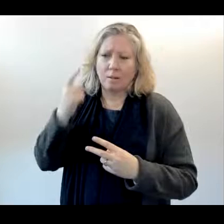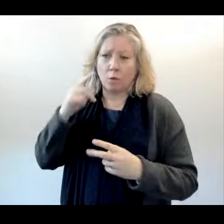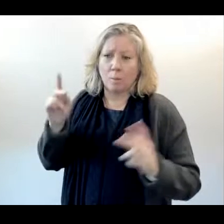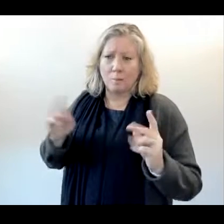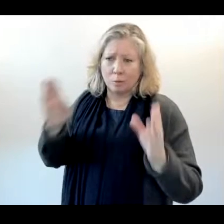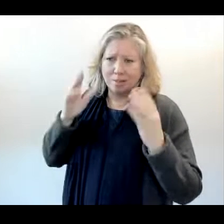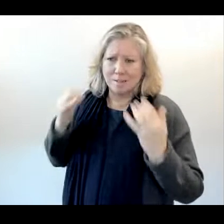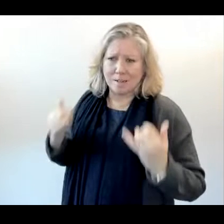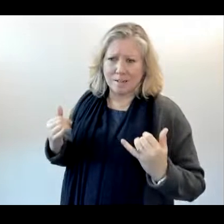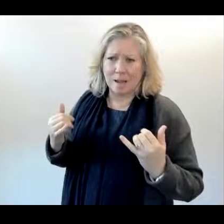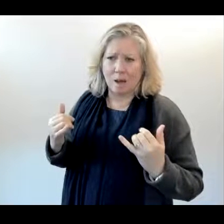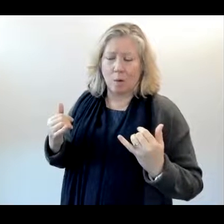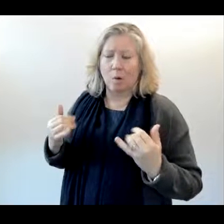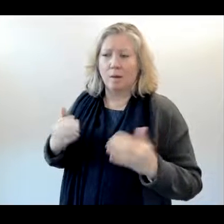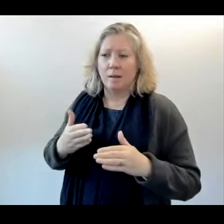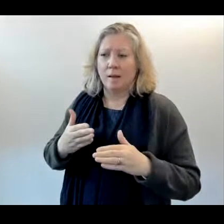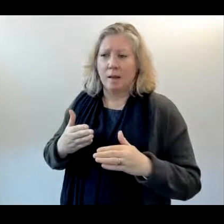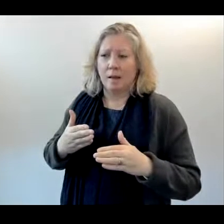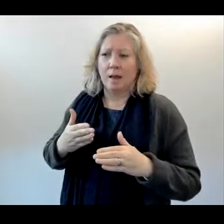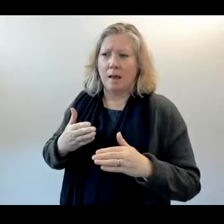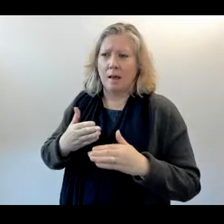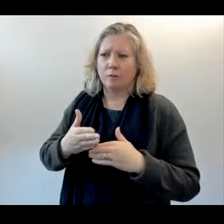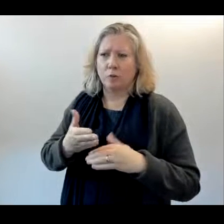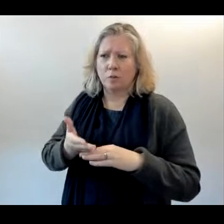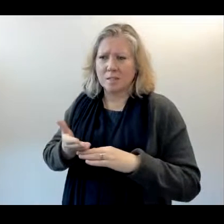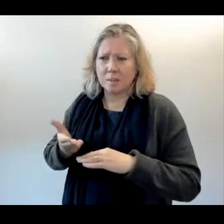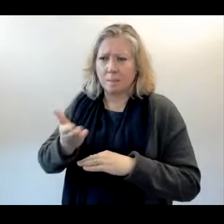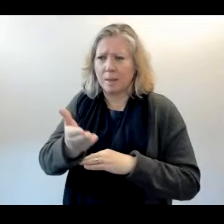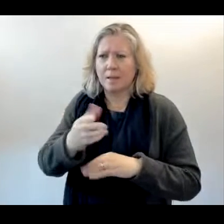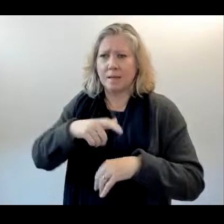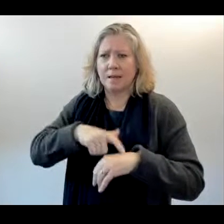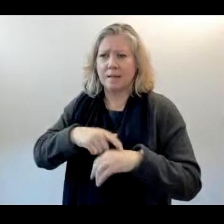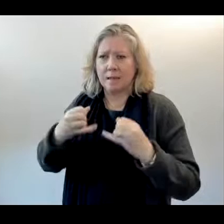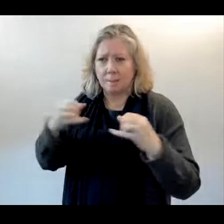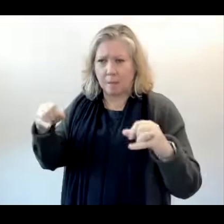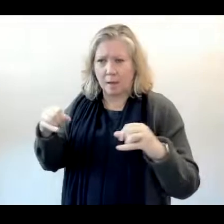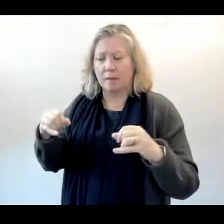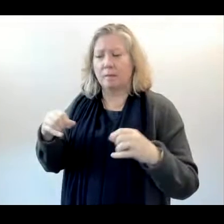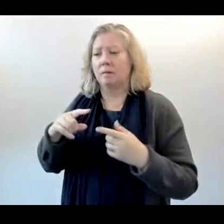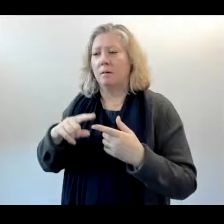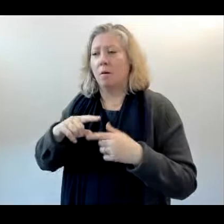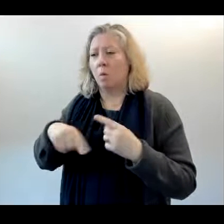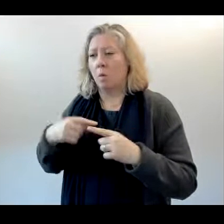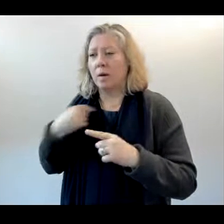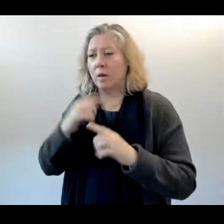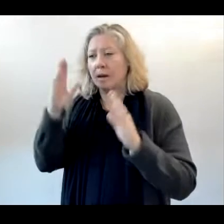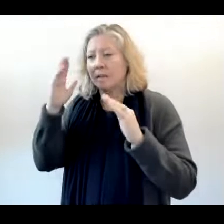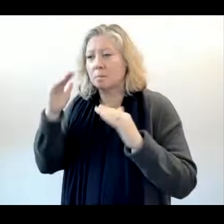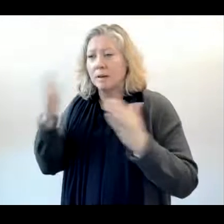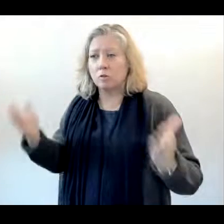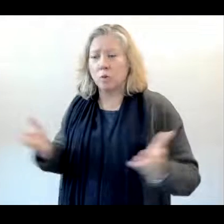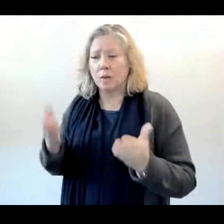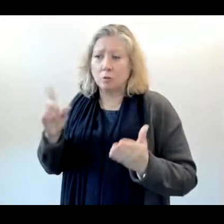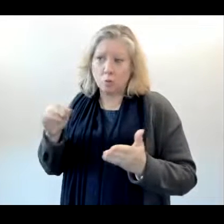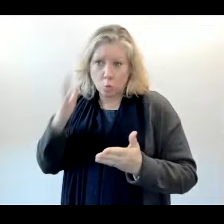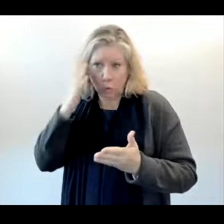steps after we submit timeline and what we can when we can expect to hear, possibly if you know that at this point?